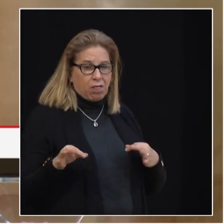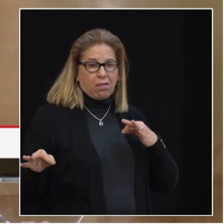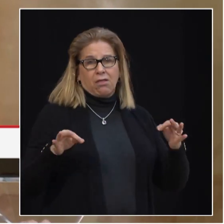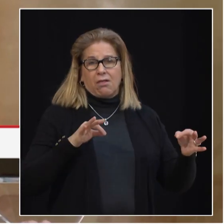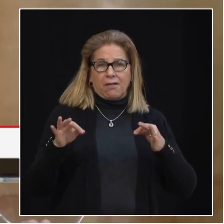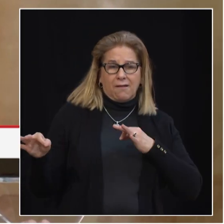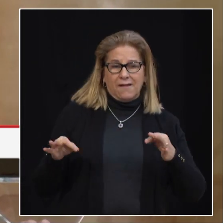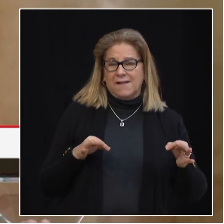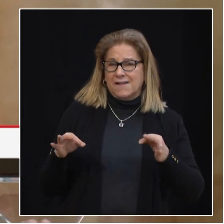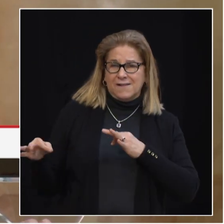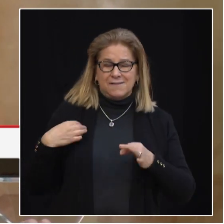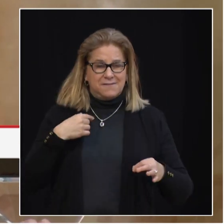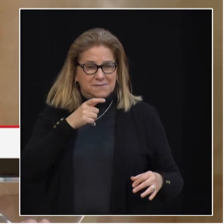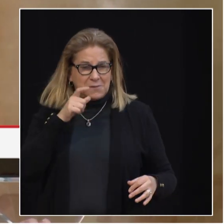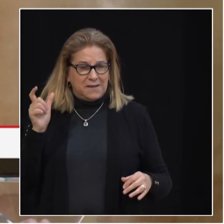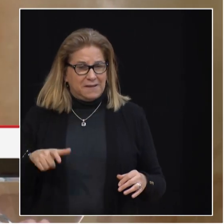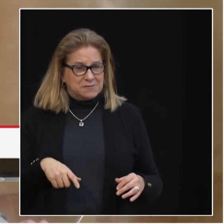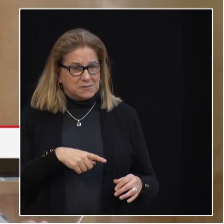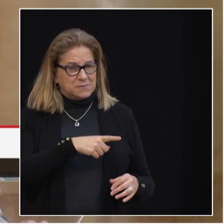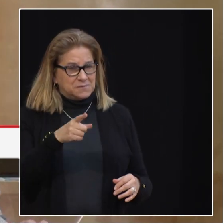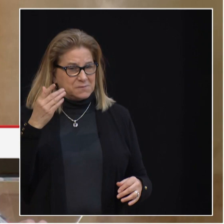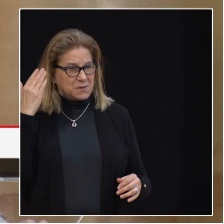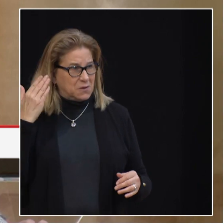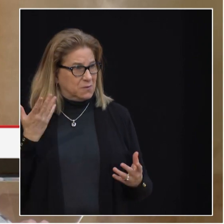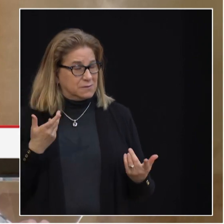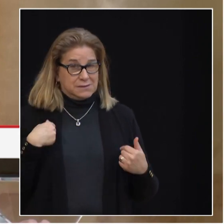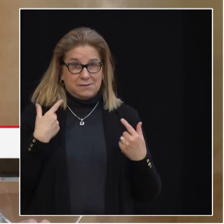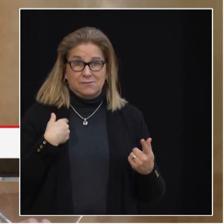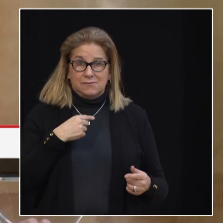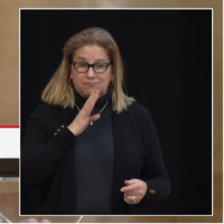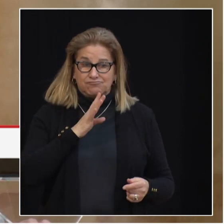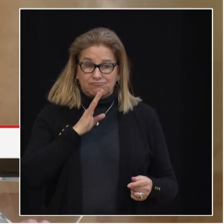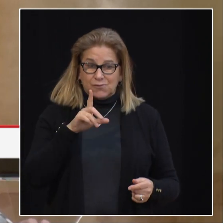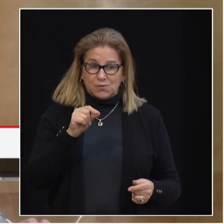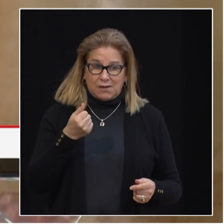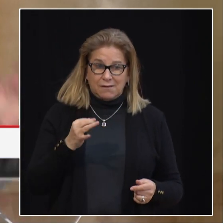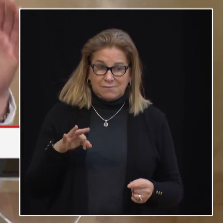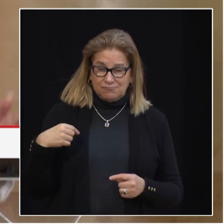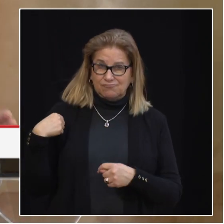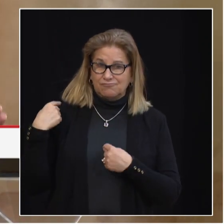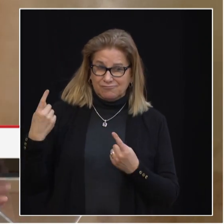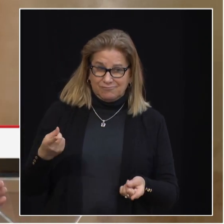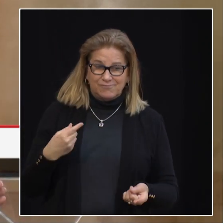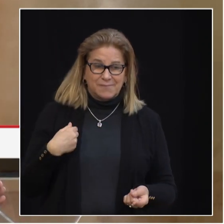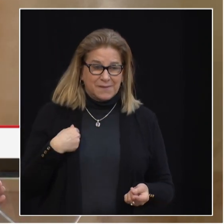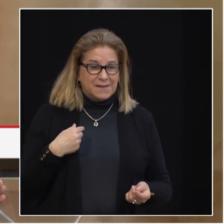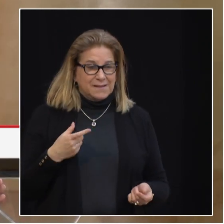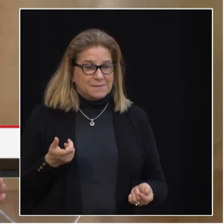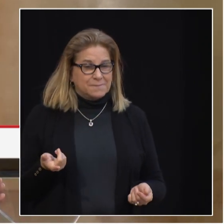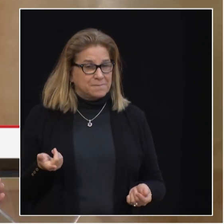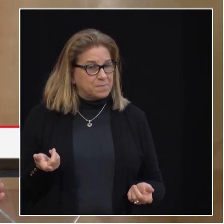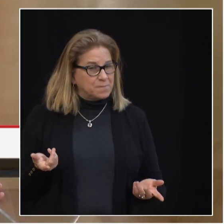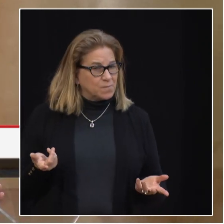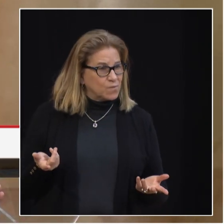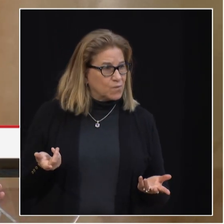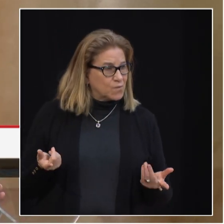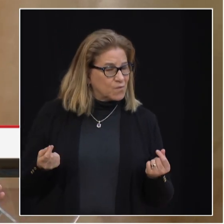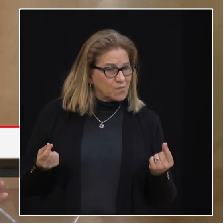day since 2019. Any guesses on how far we are in meeting our goal?